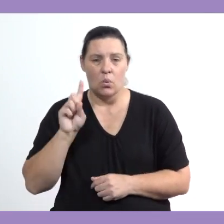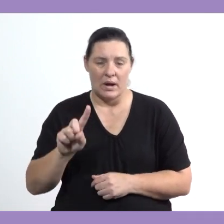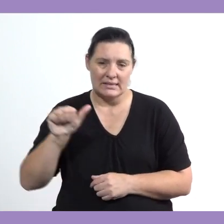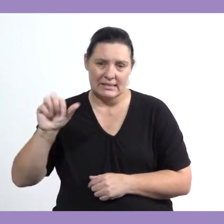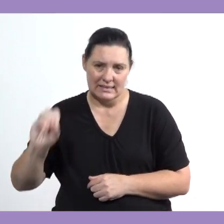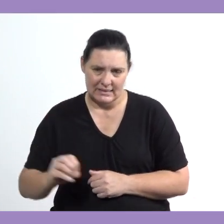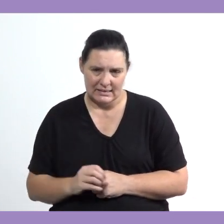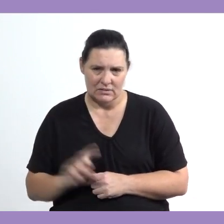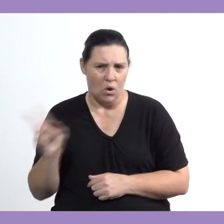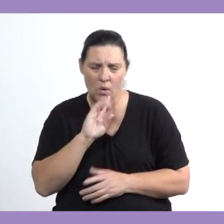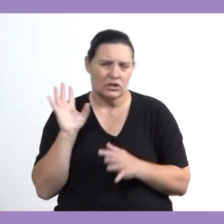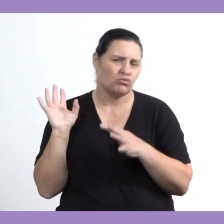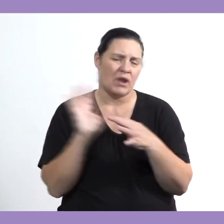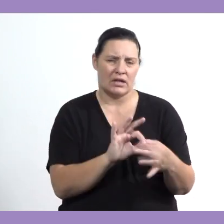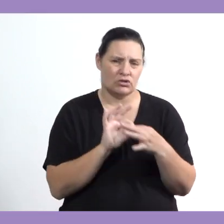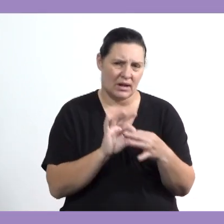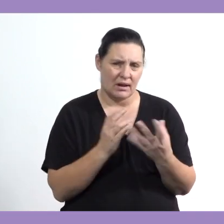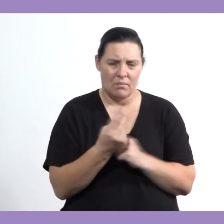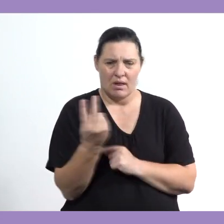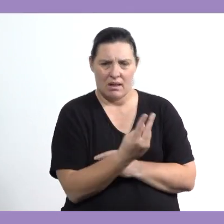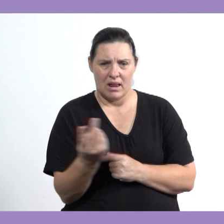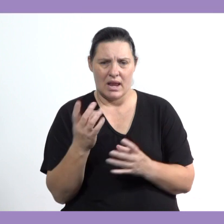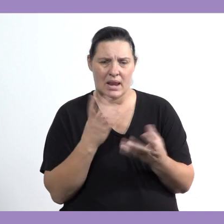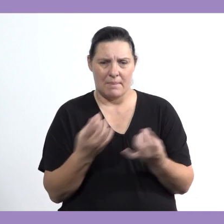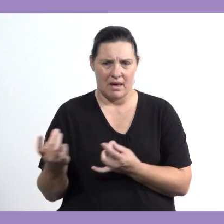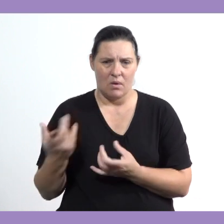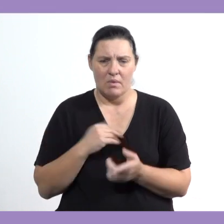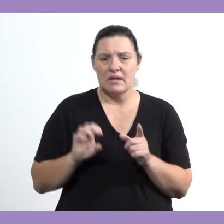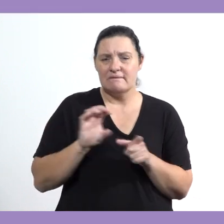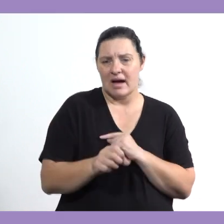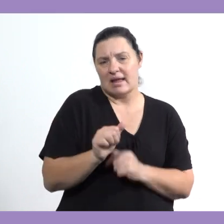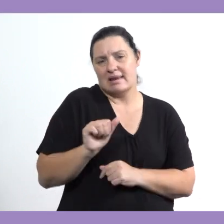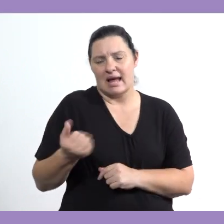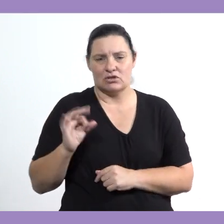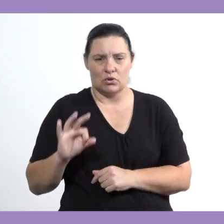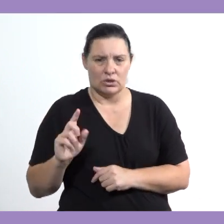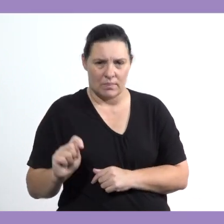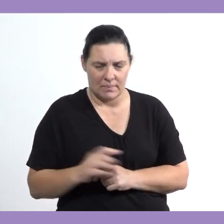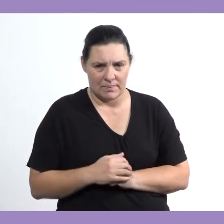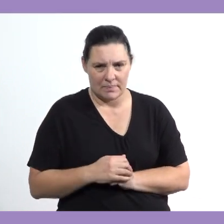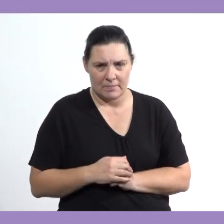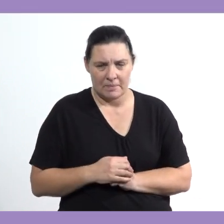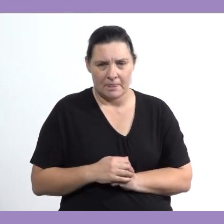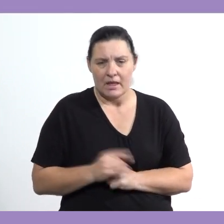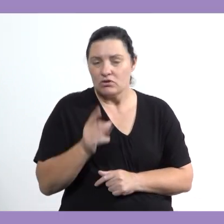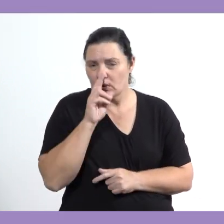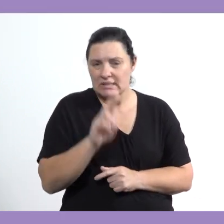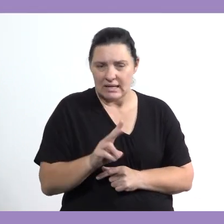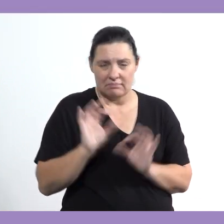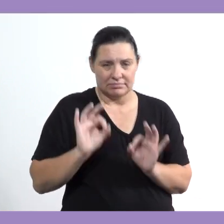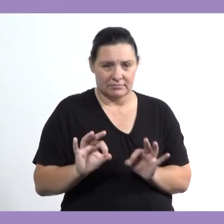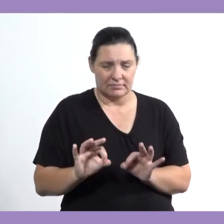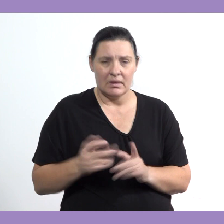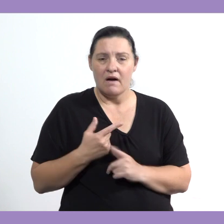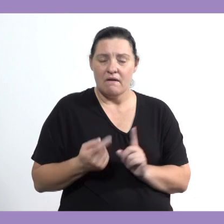have 160. What is the relation between these numbers? Because now we need to find the next 3 terms. So if you